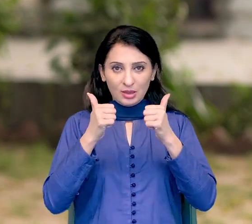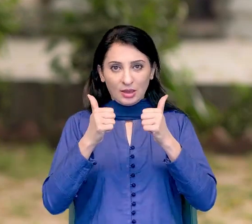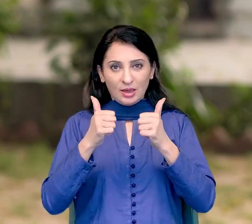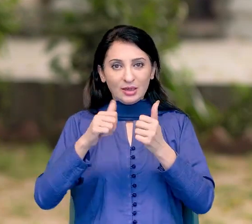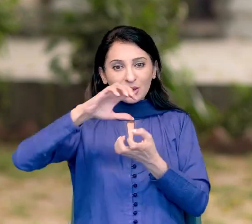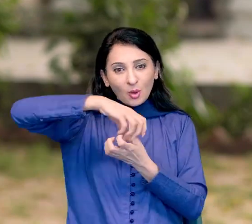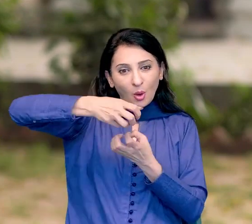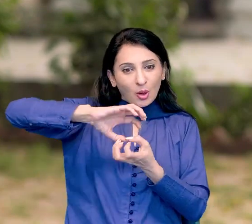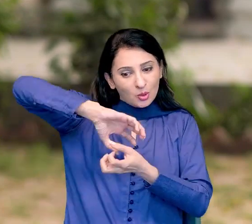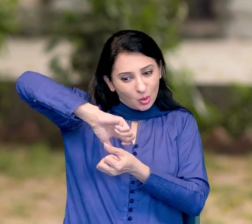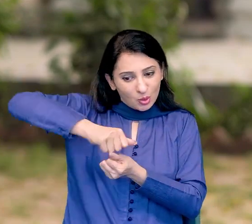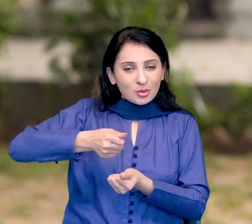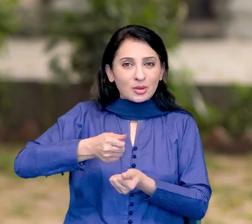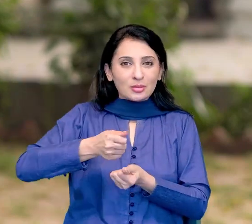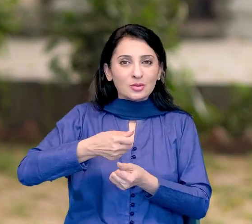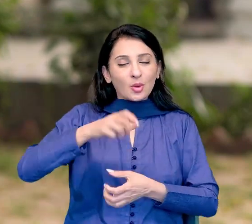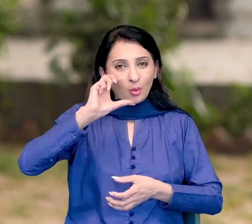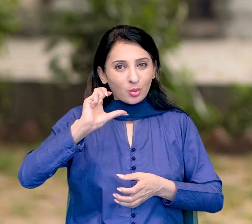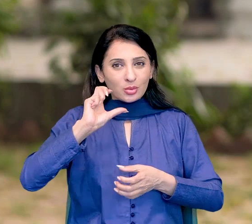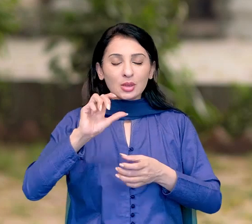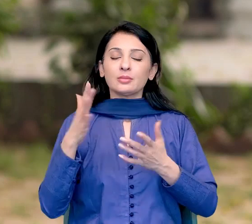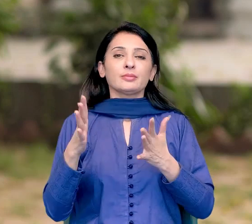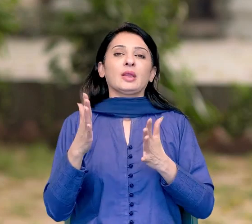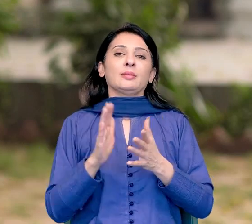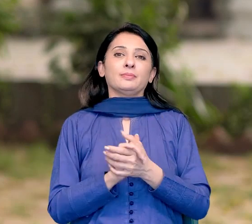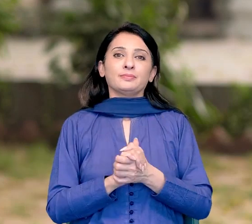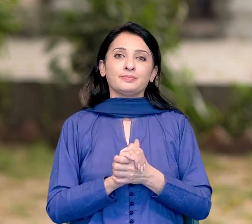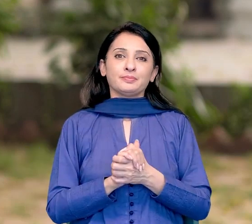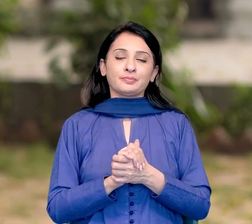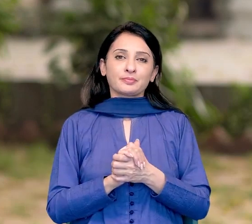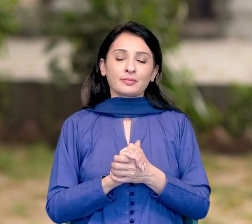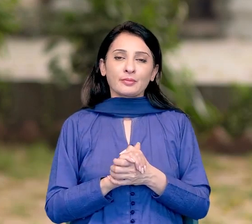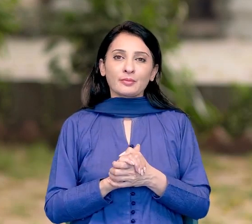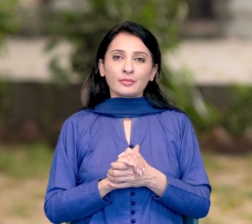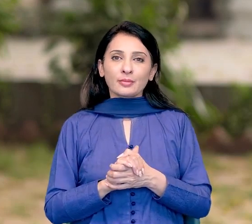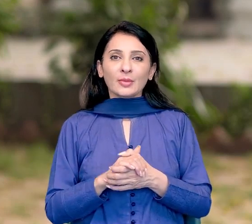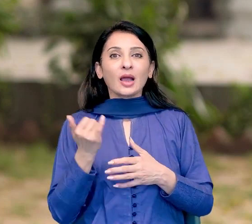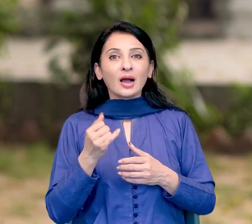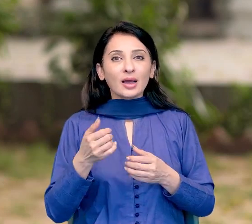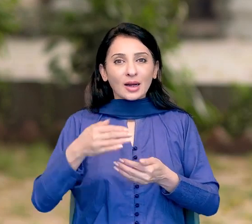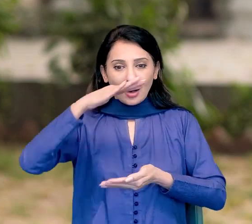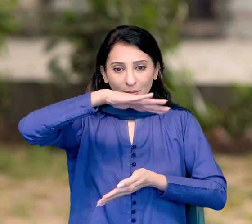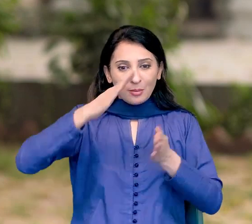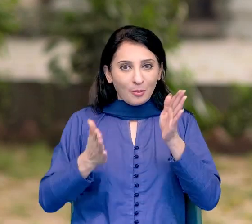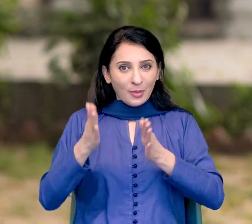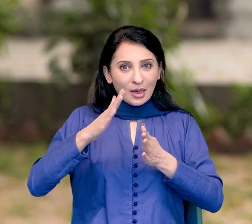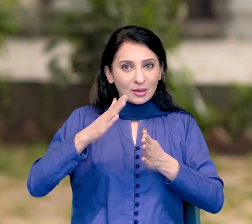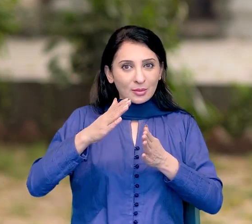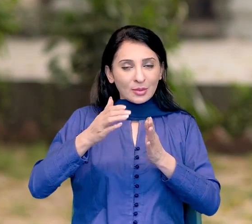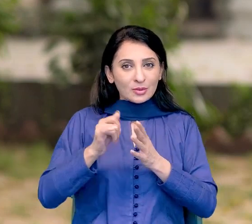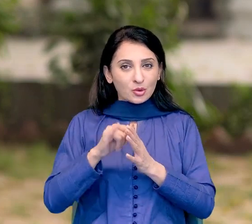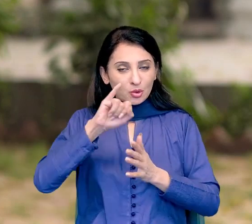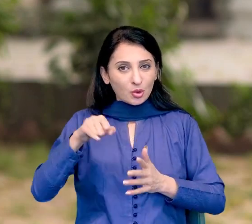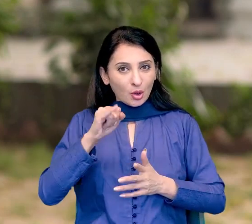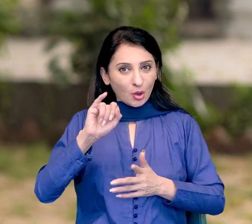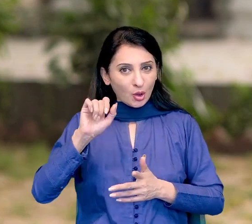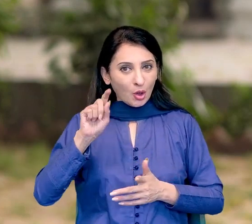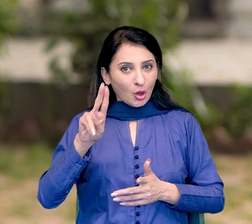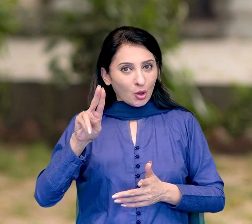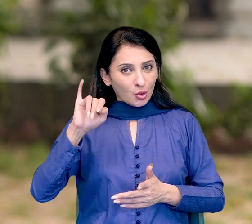treat. Packaged juices are very high in added sugars. So if you stay away from liquid